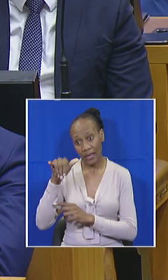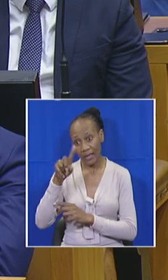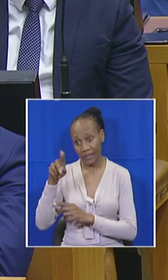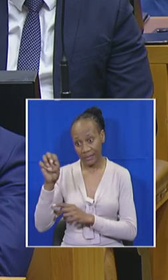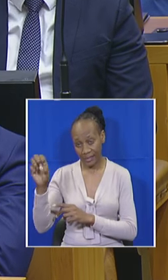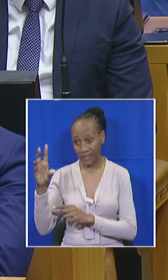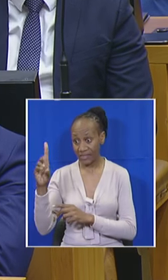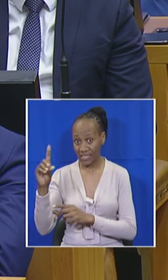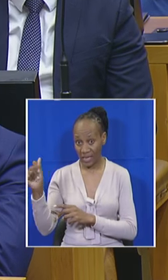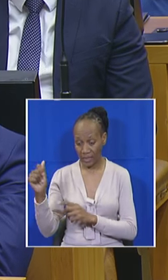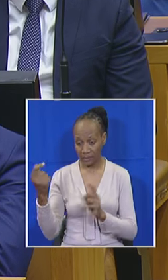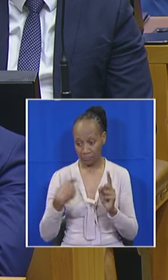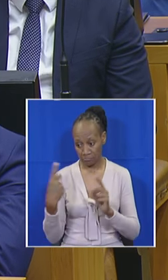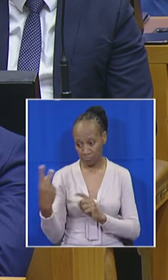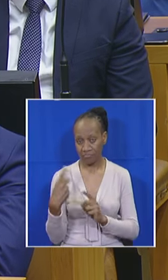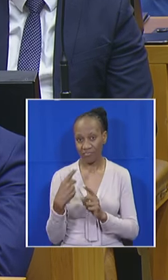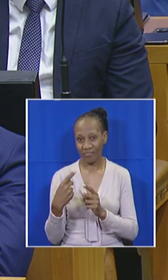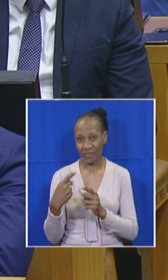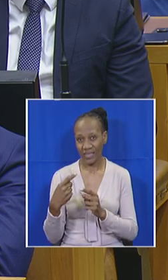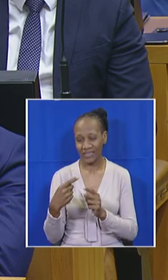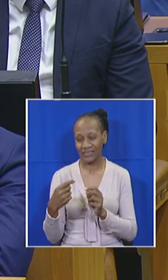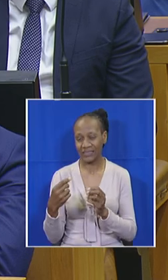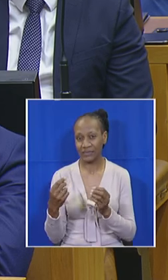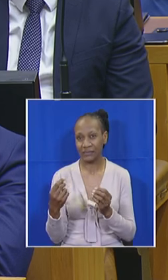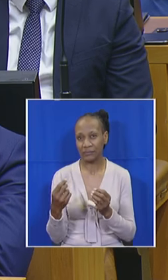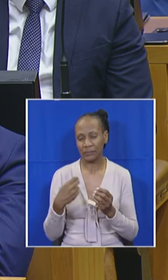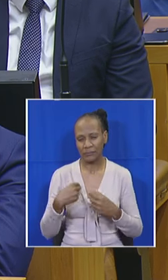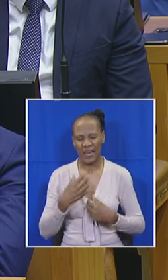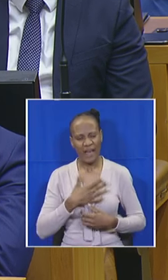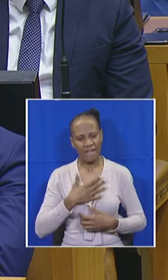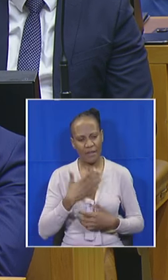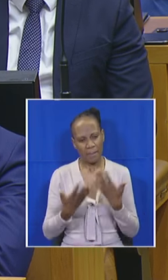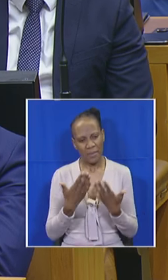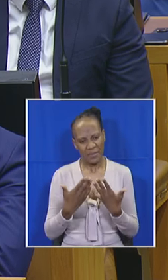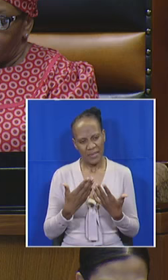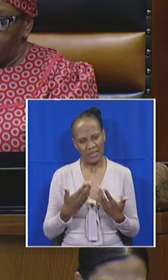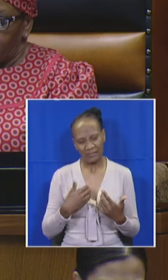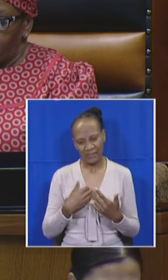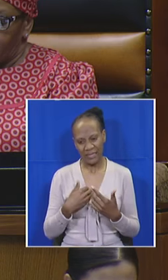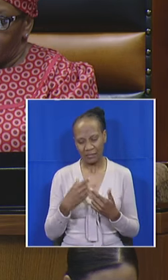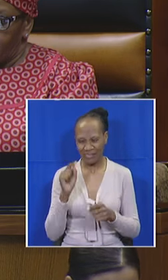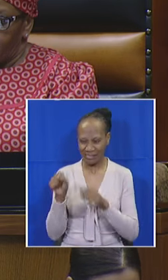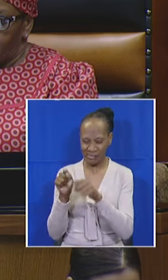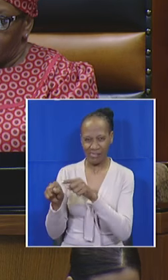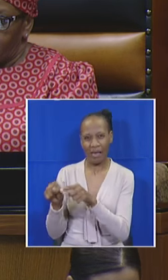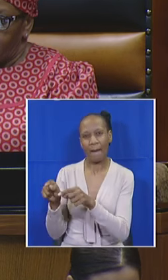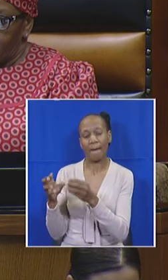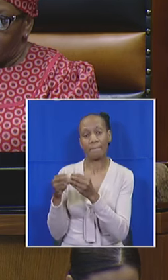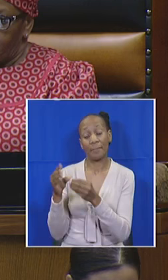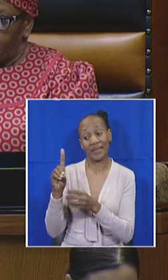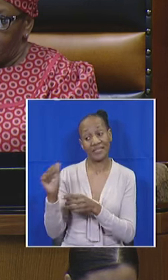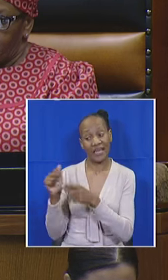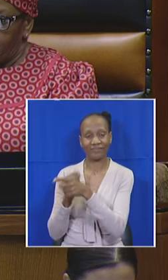I must say I regret for having overreacted to the honorable member concerned, and